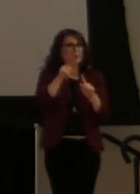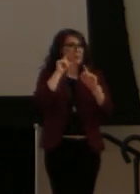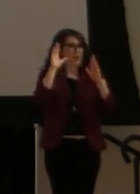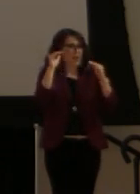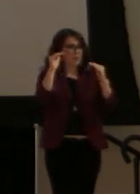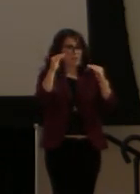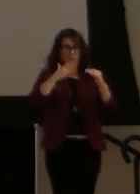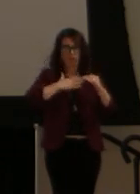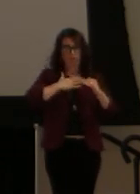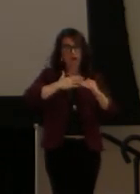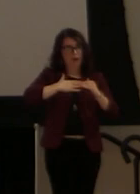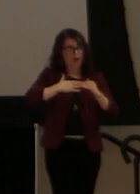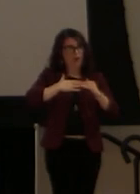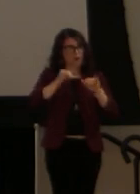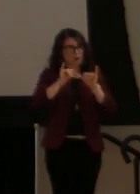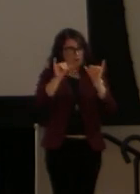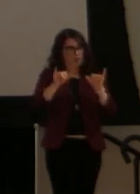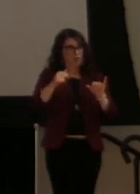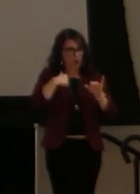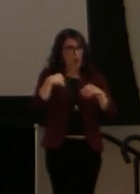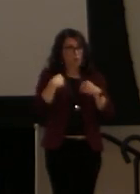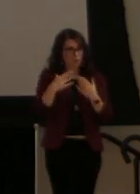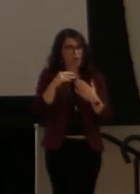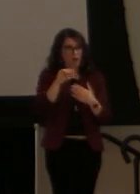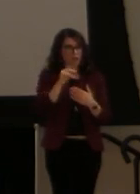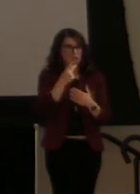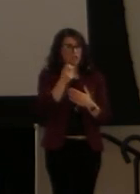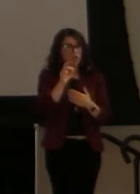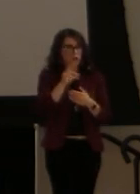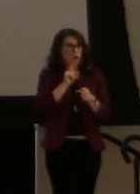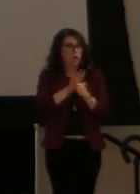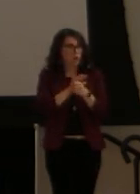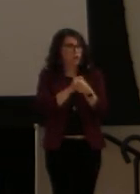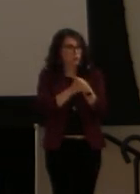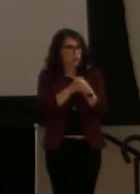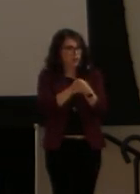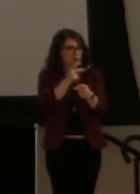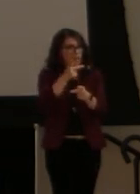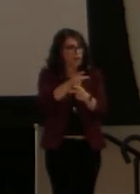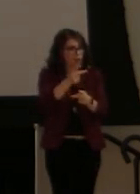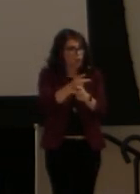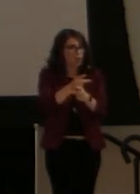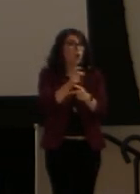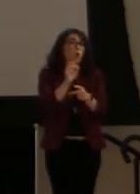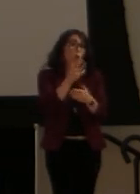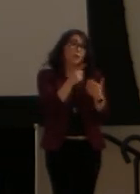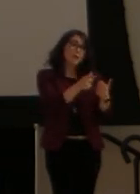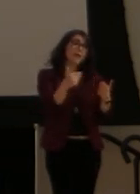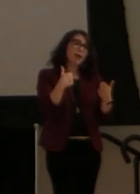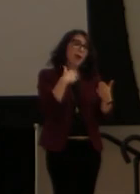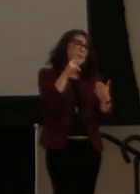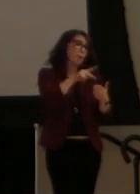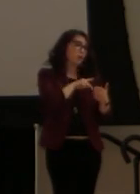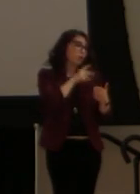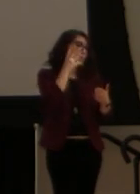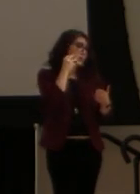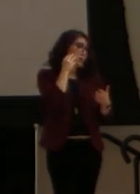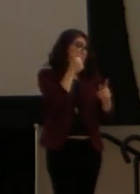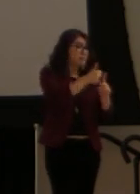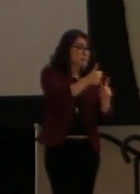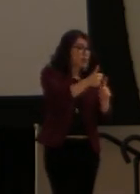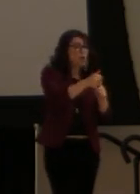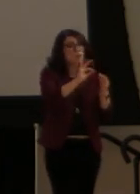my institution that I provide gender-affirming care. Or they may have had a personal experience with either themselves,